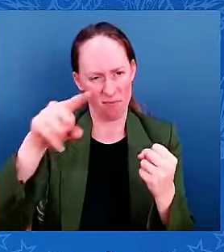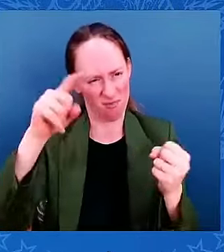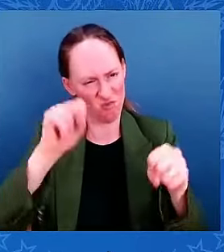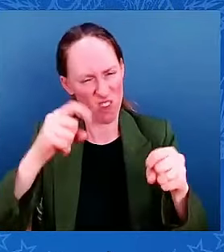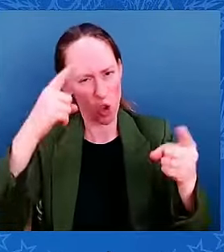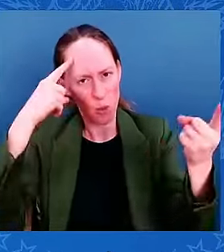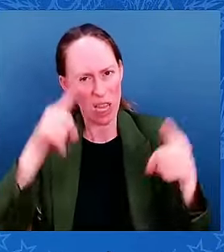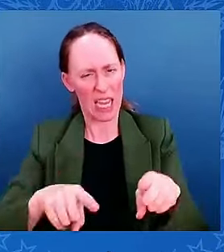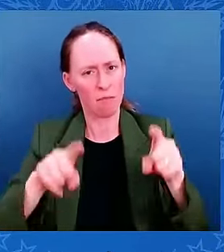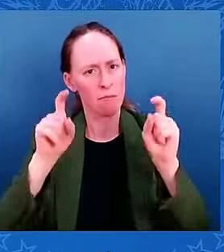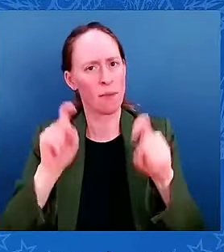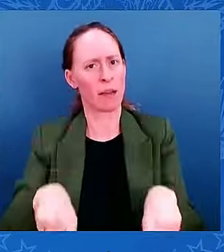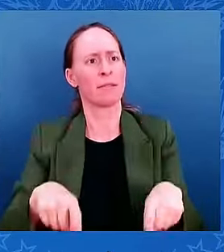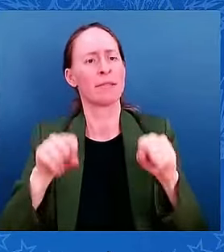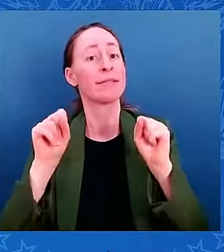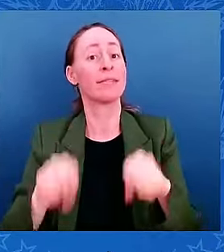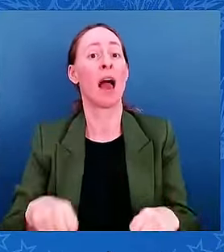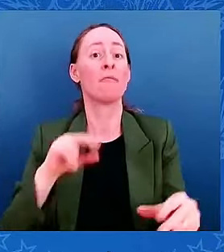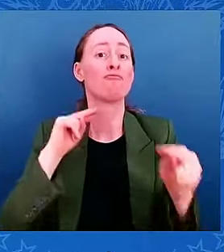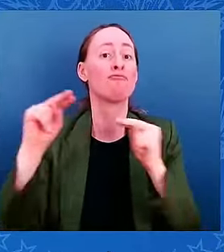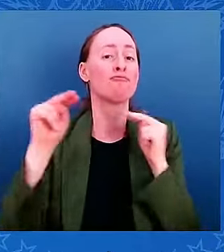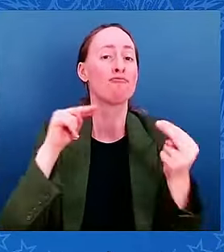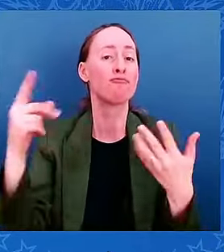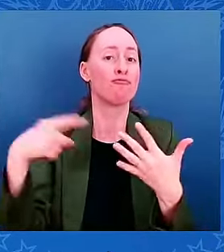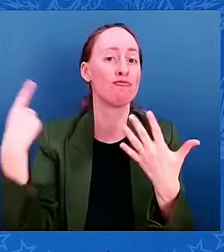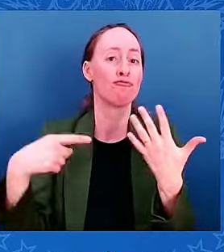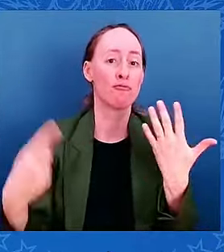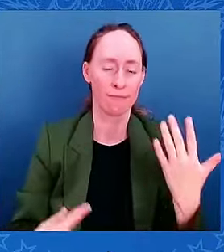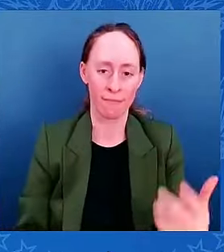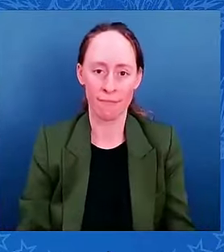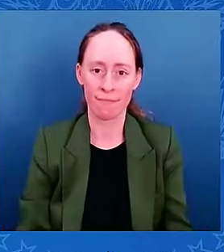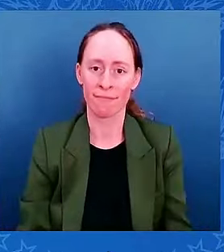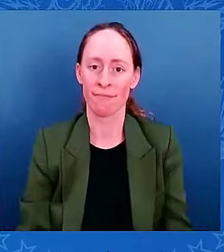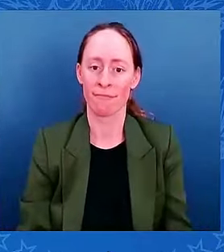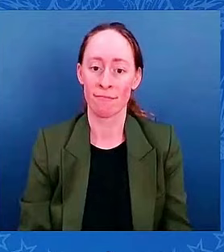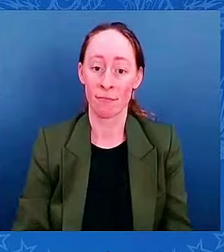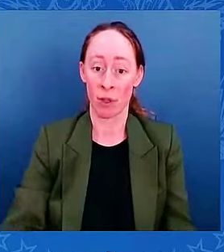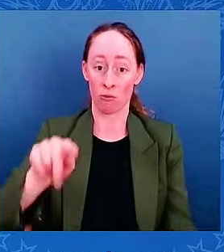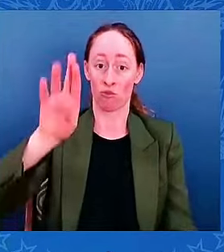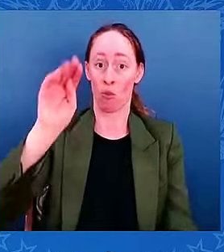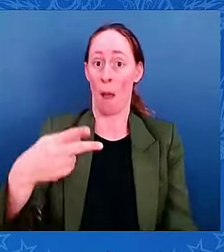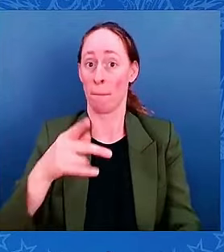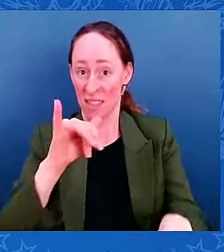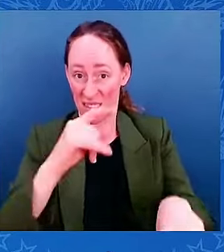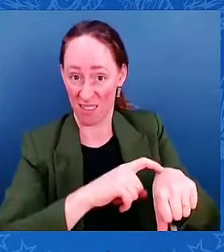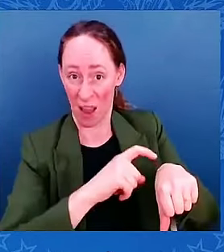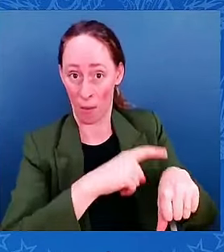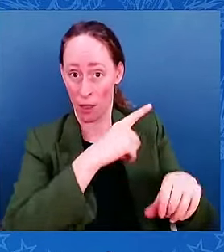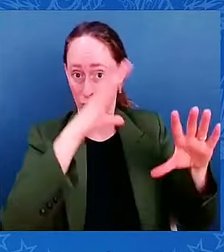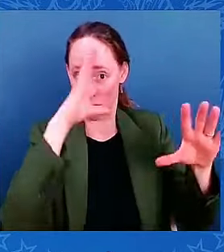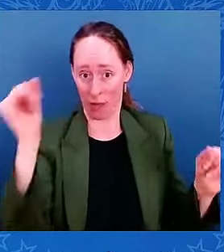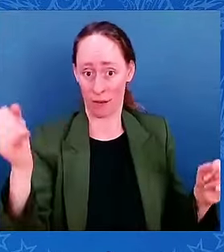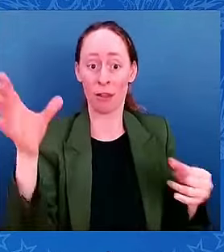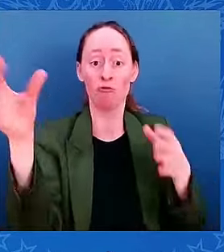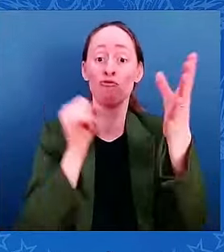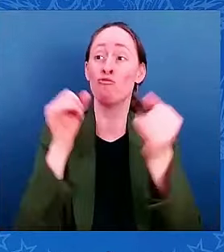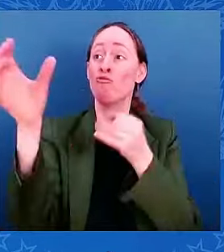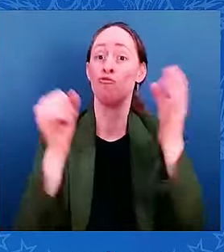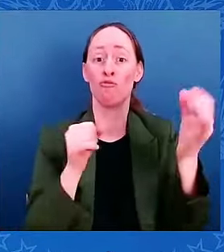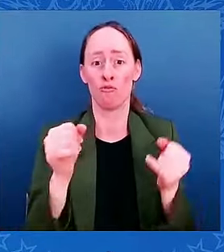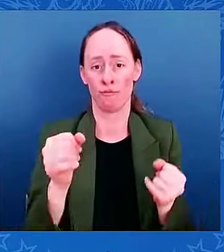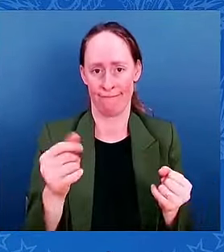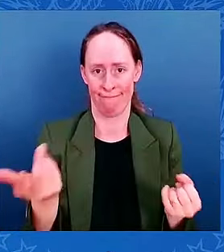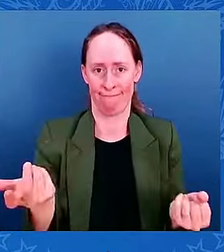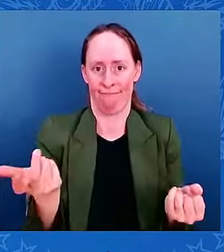changed. When Trump was president, he appointed union busters. Union busters in that organization.